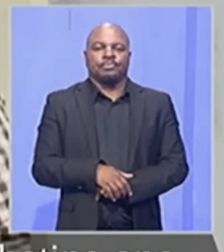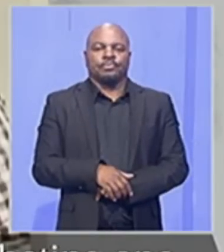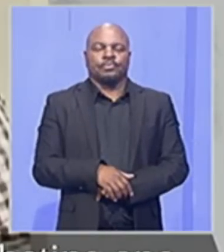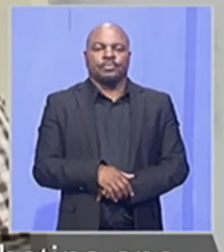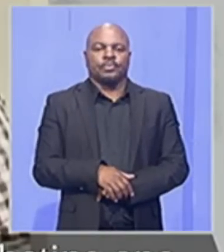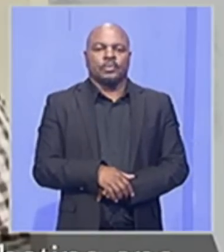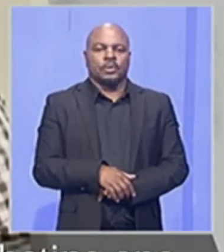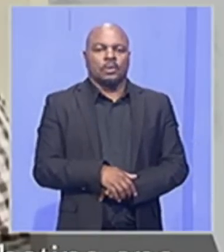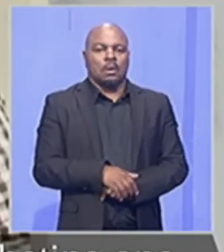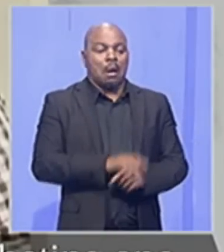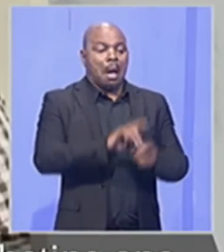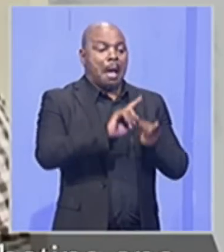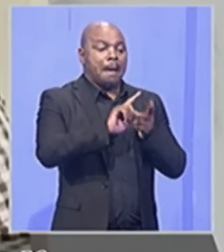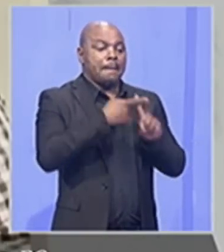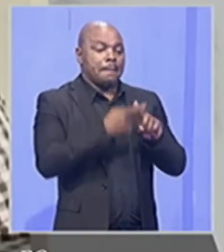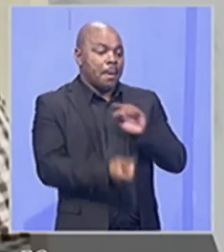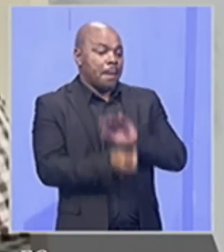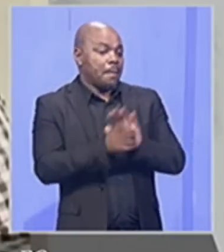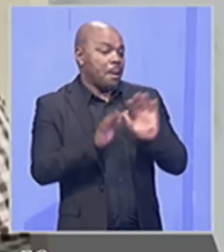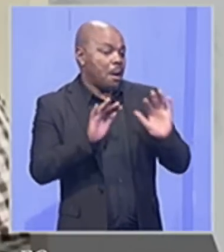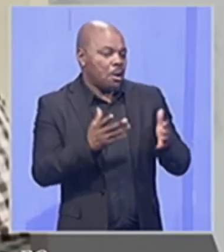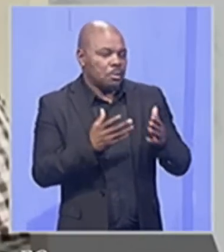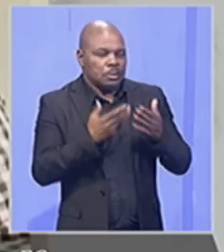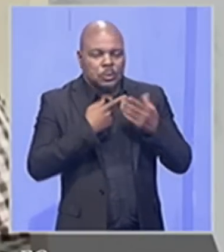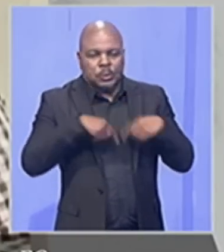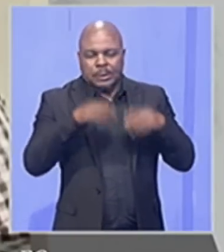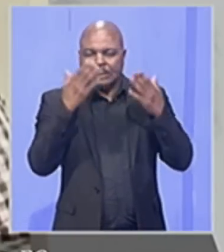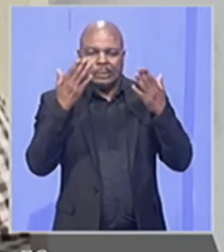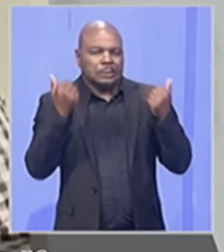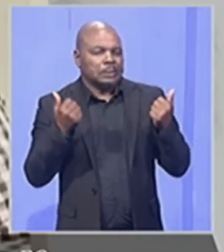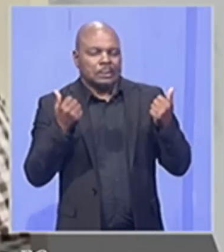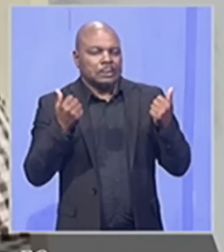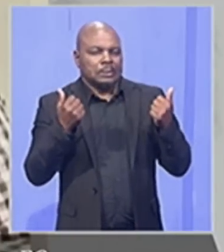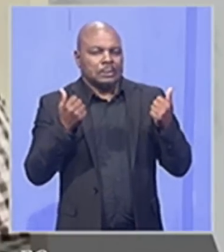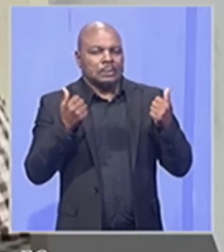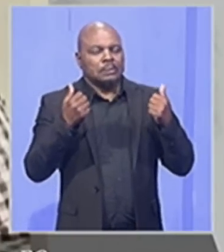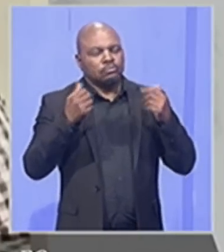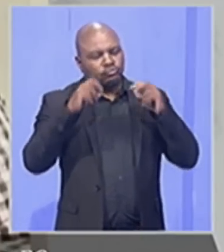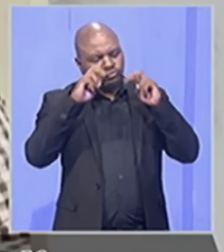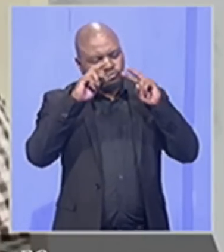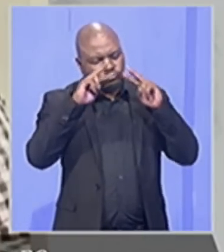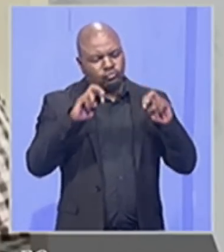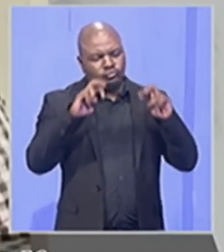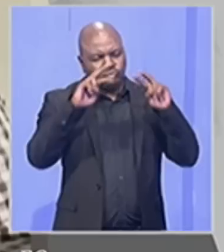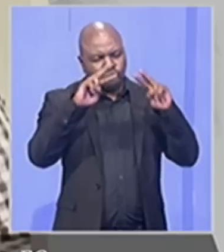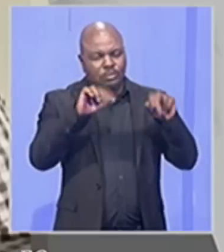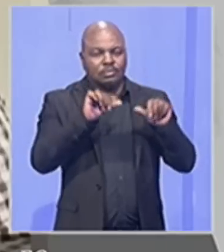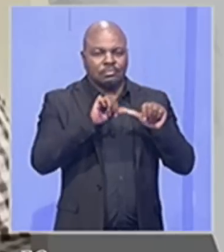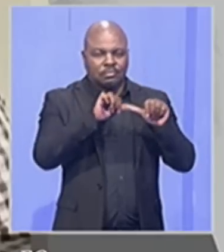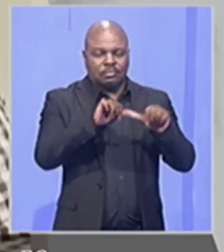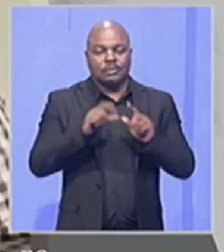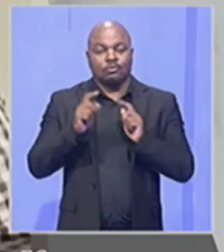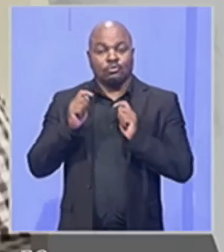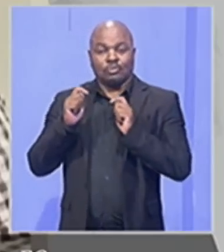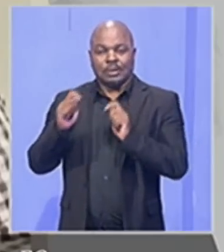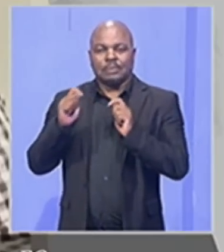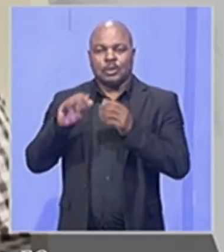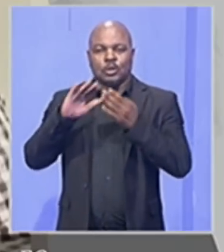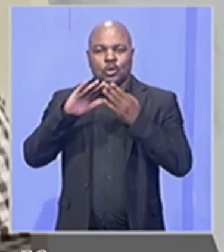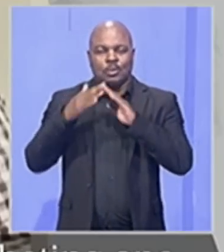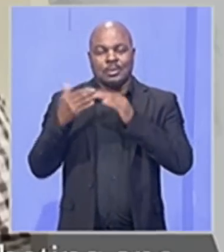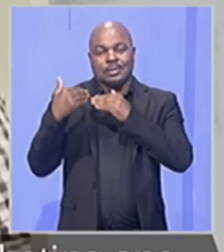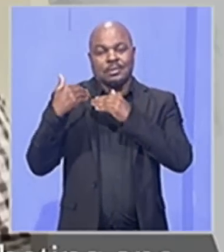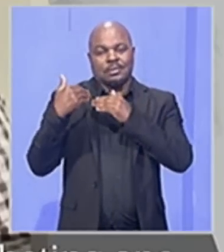The cause of the crash is still unknown and is under ongoing investigation. Transport and Community Safety